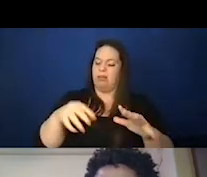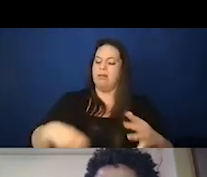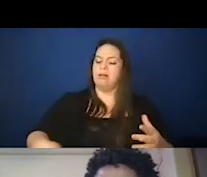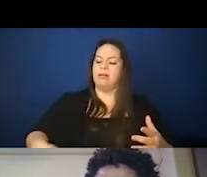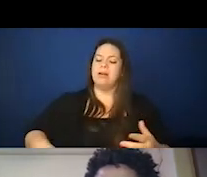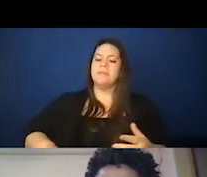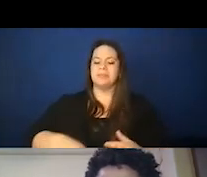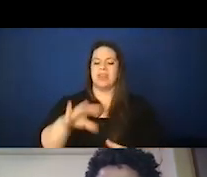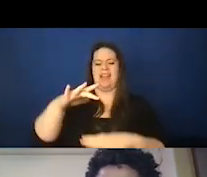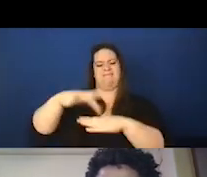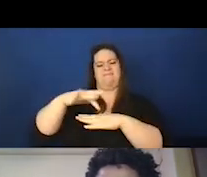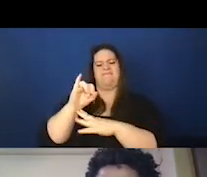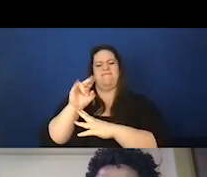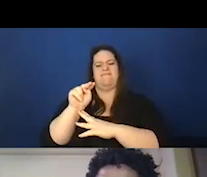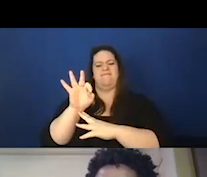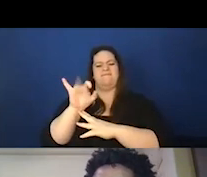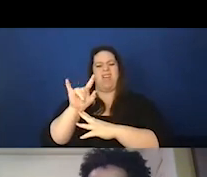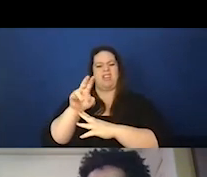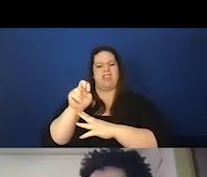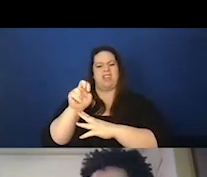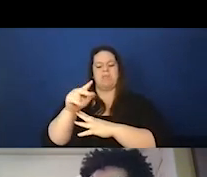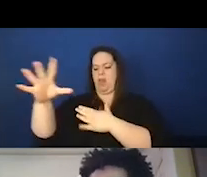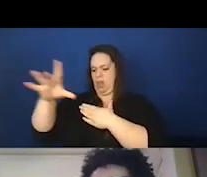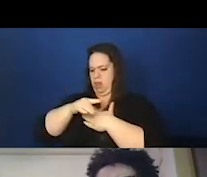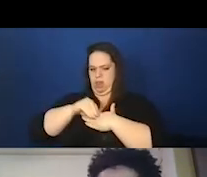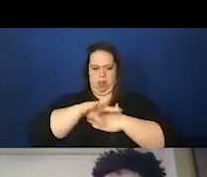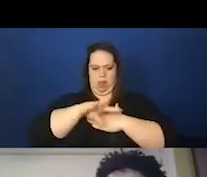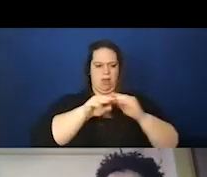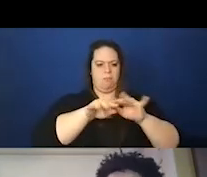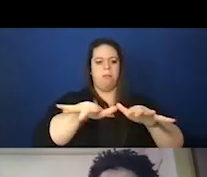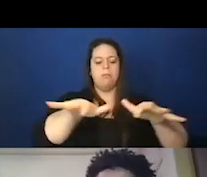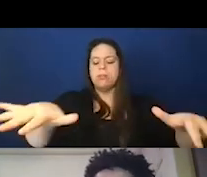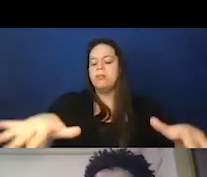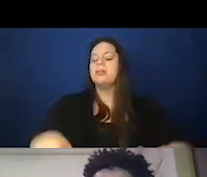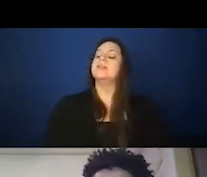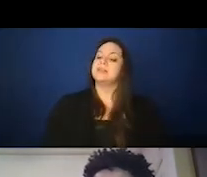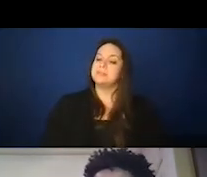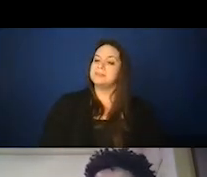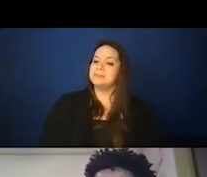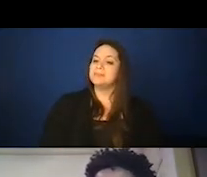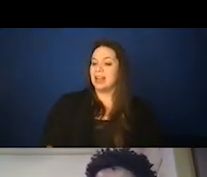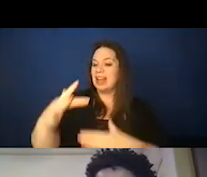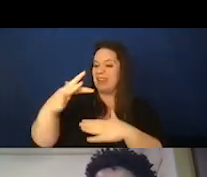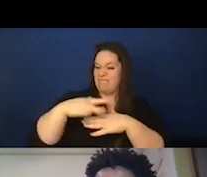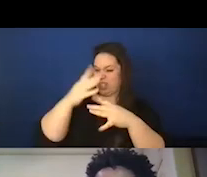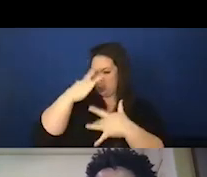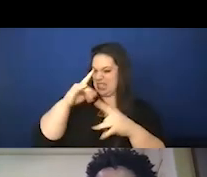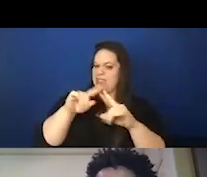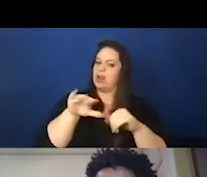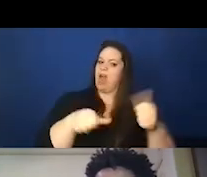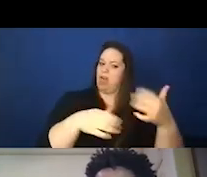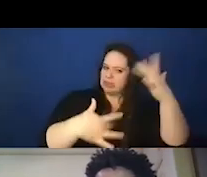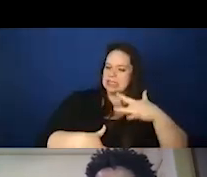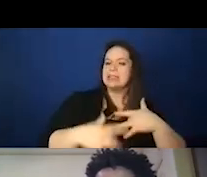infectious, meaning that they can pass from person to person. So infectious diseases are different than other diseases such as